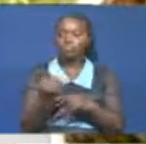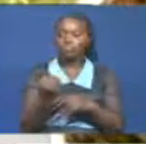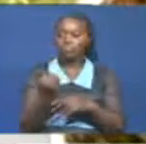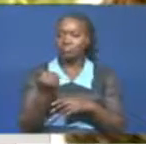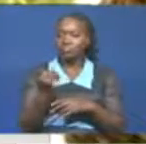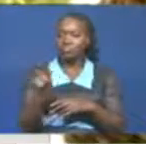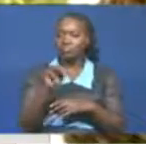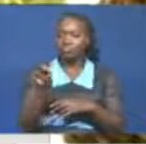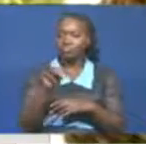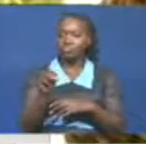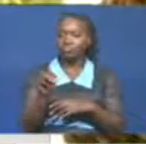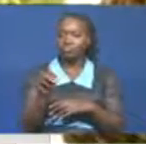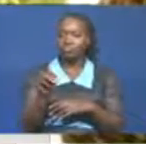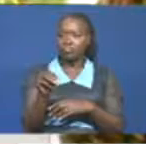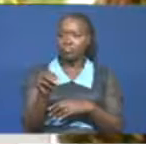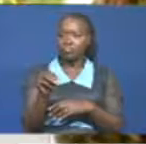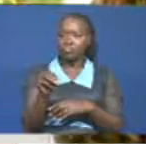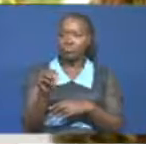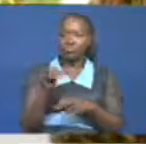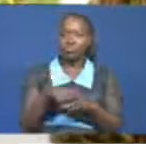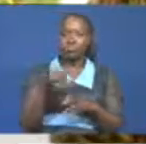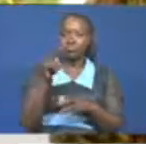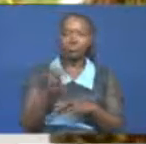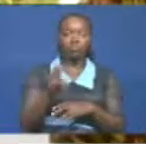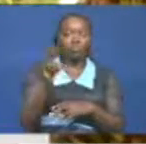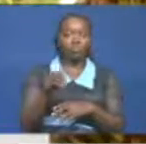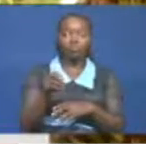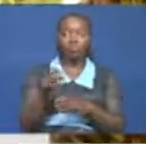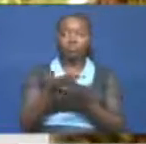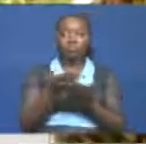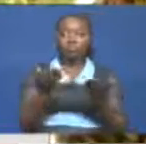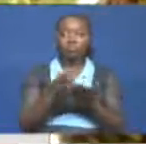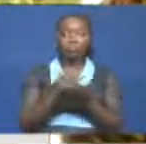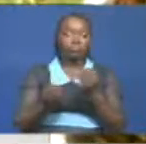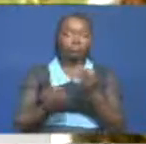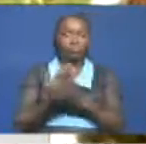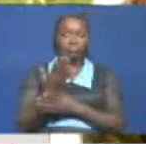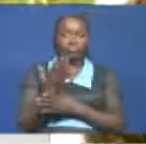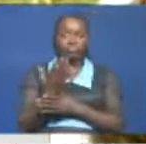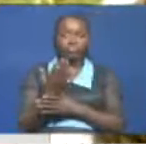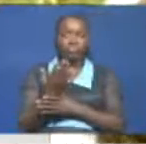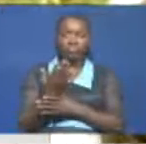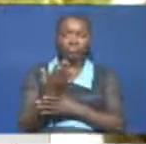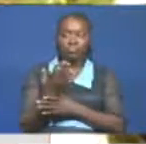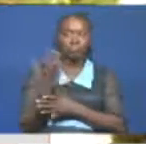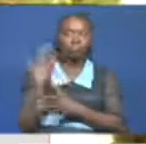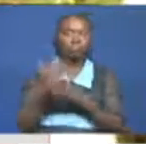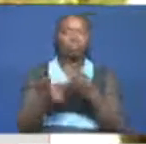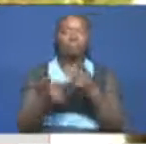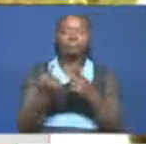30 million that was in 2020. There has been some growth there, just because last year we saw